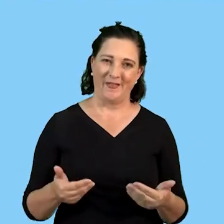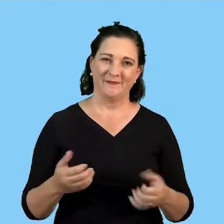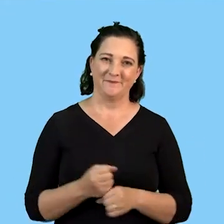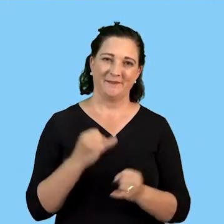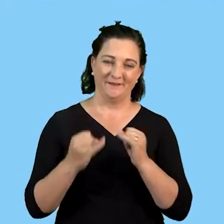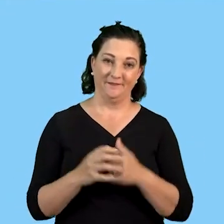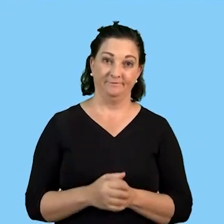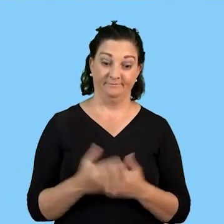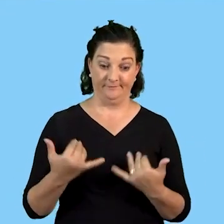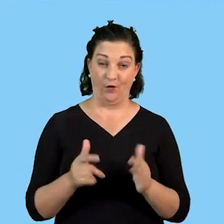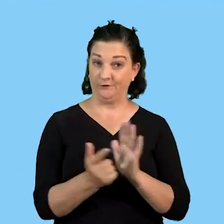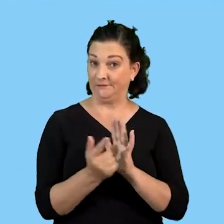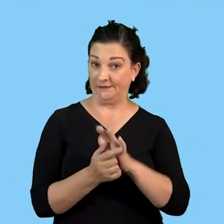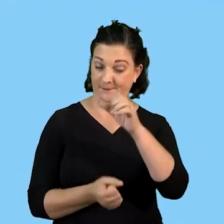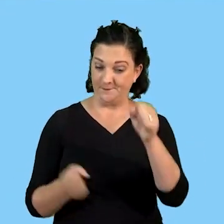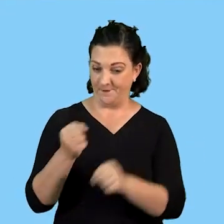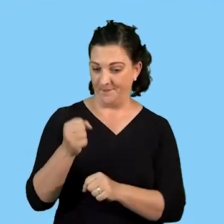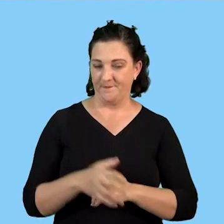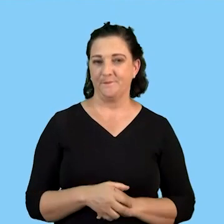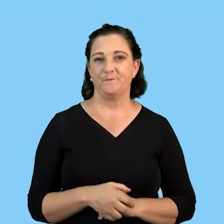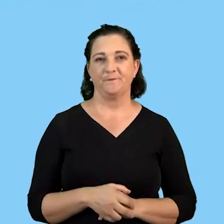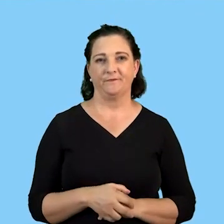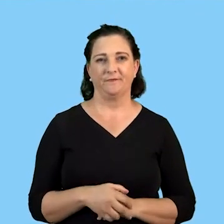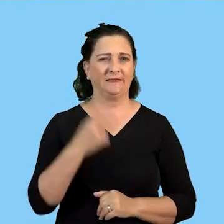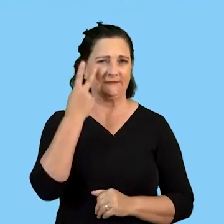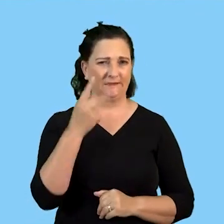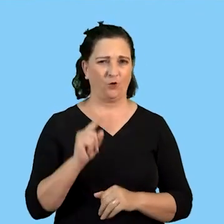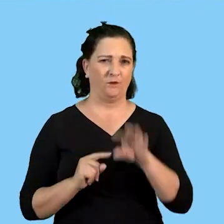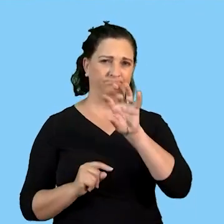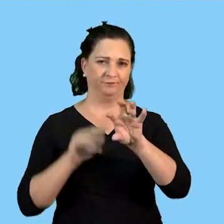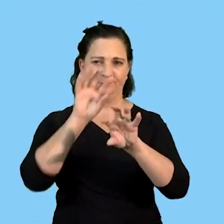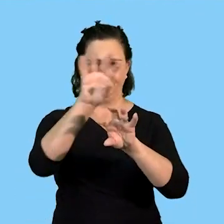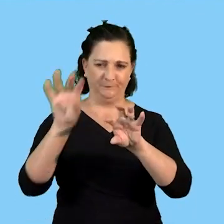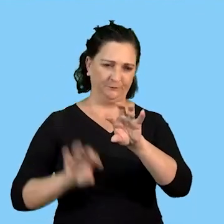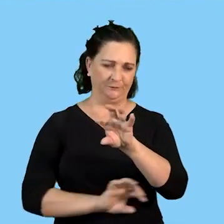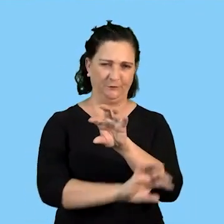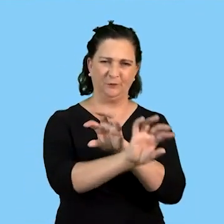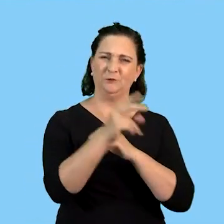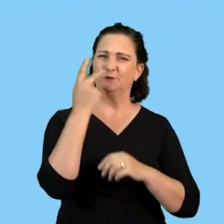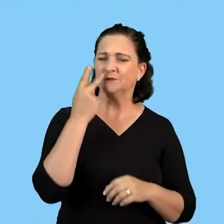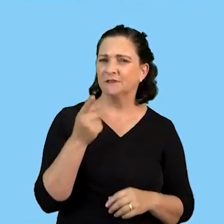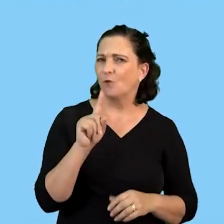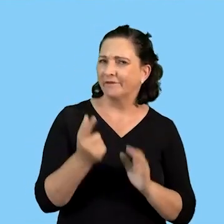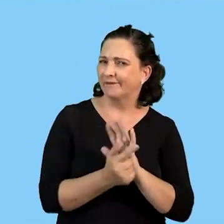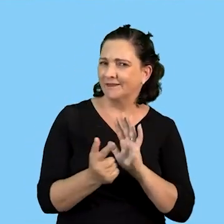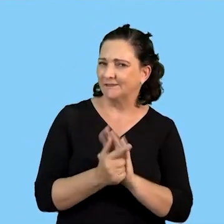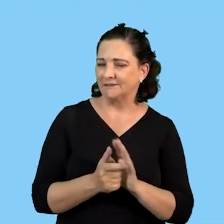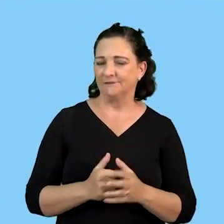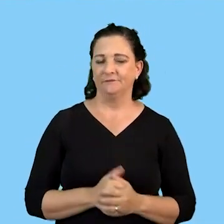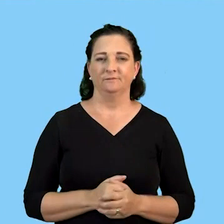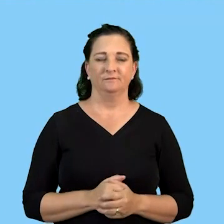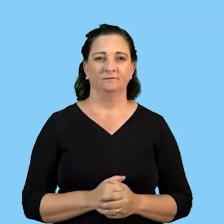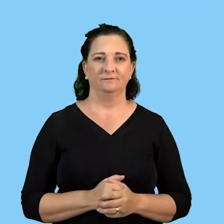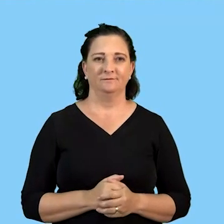Welcome back, grade 11s. Now let's wrap up our lesson. Let us look at the concept map. This is an overview of what our lesson was